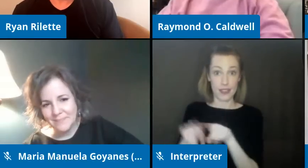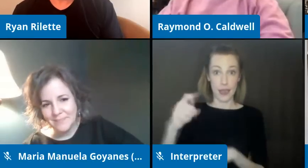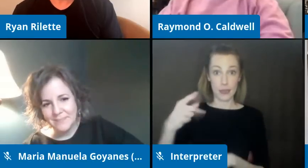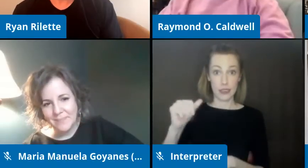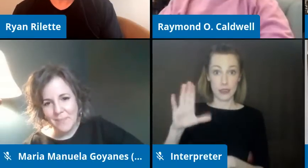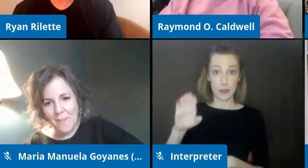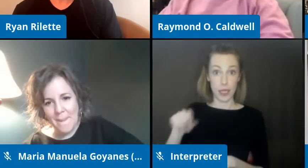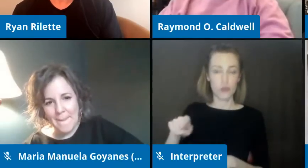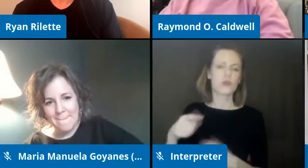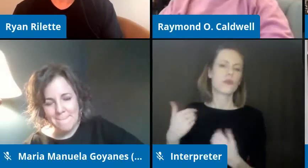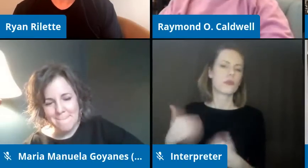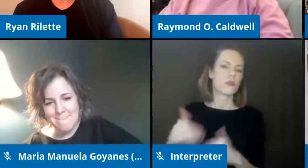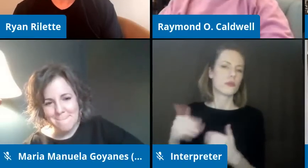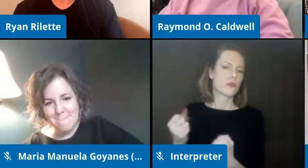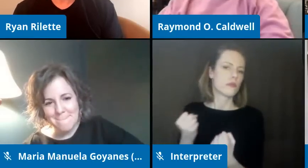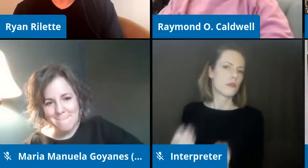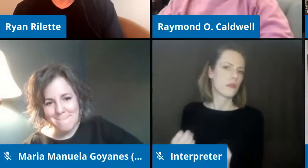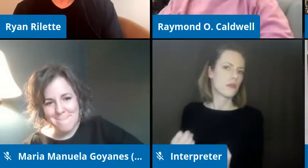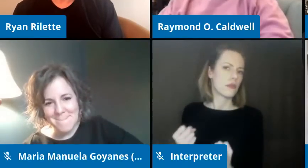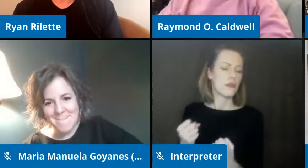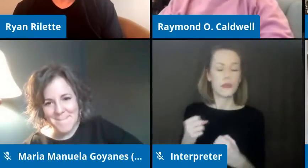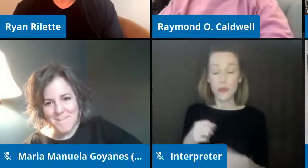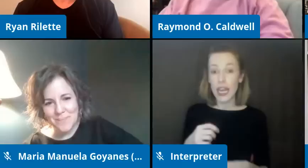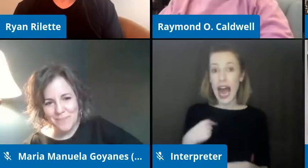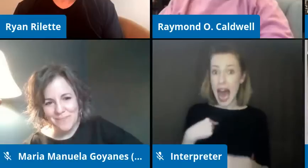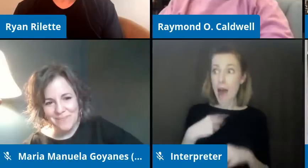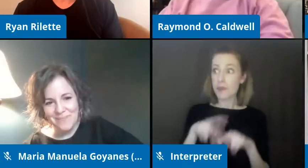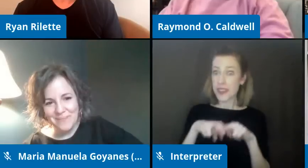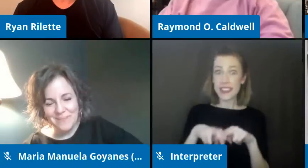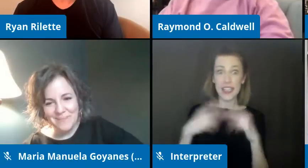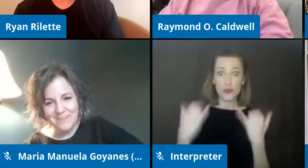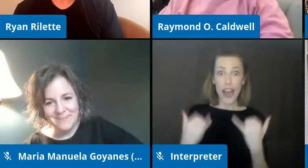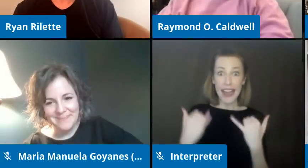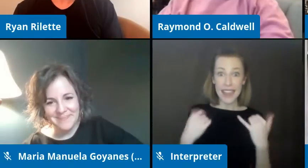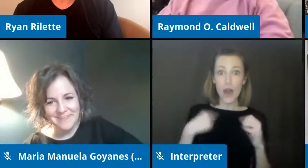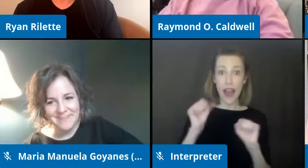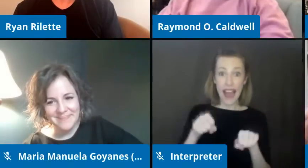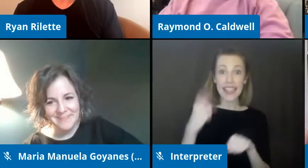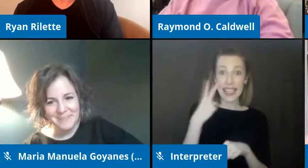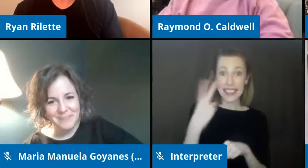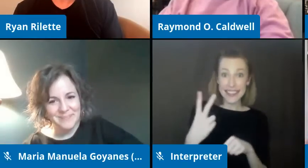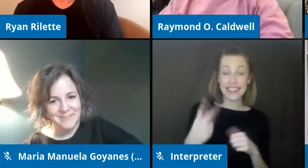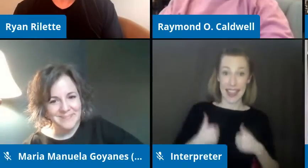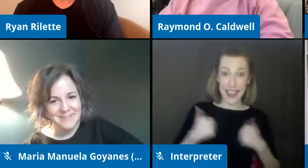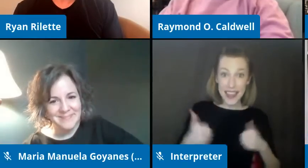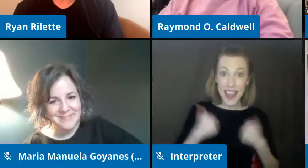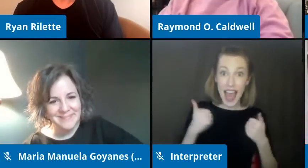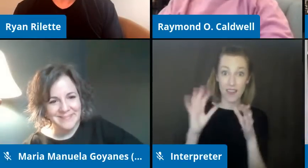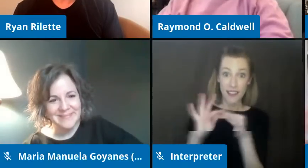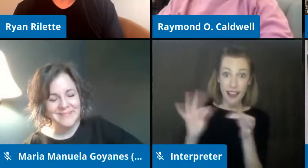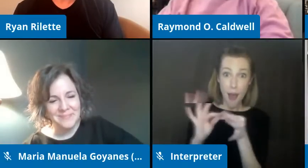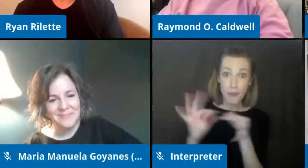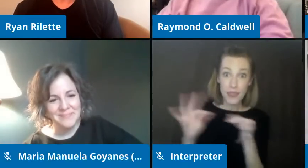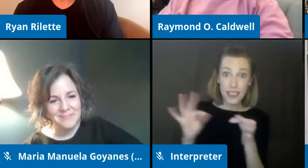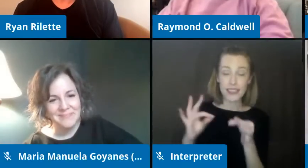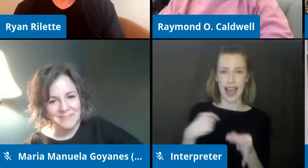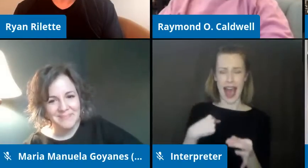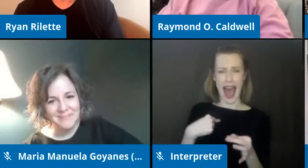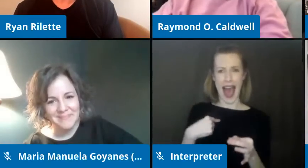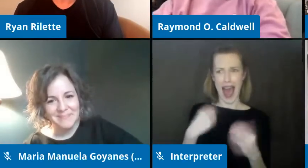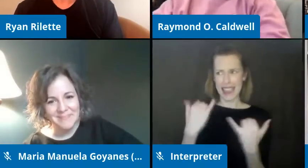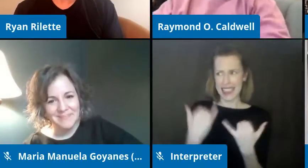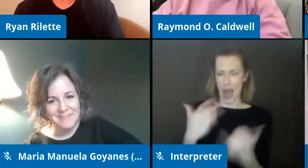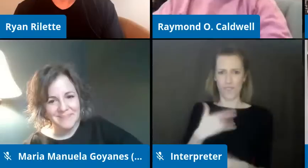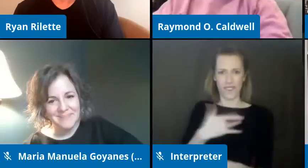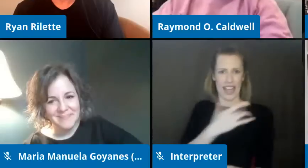are responding. Even I'm sitting here on this, I can see the live comments. I'm responding to the energy coming out of those live comments.